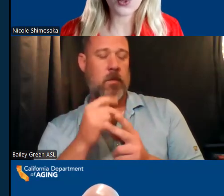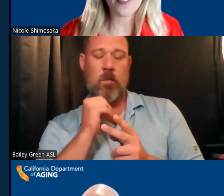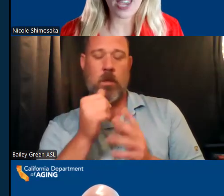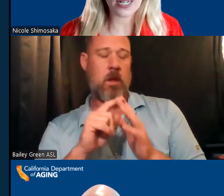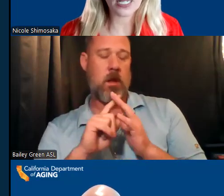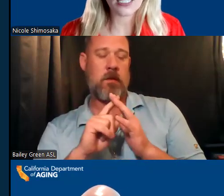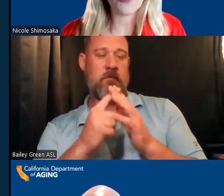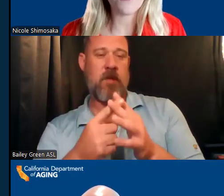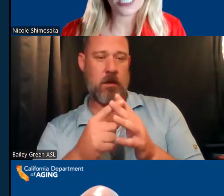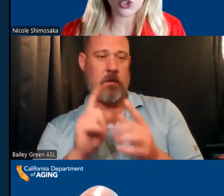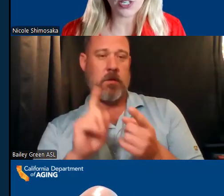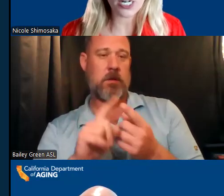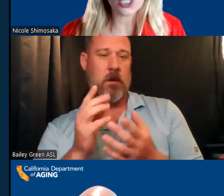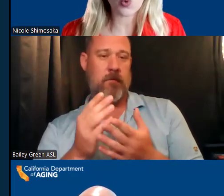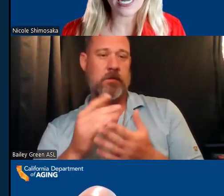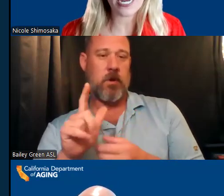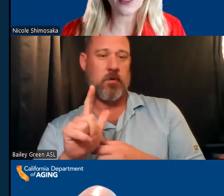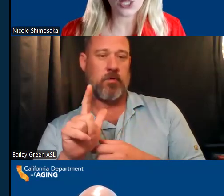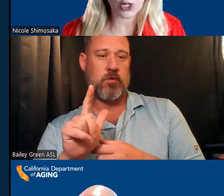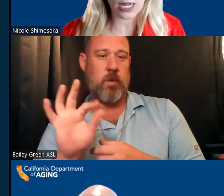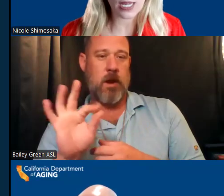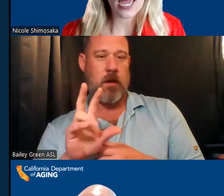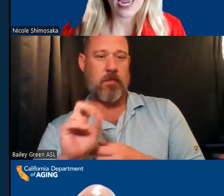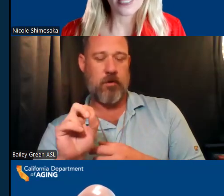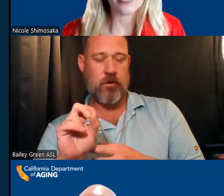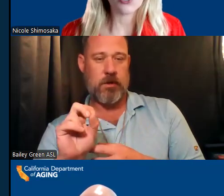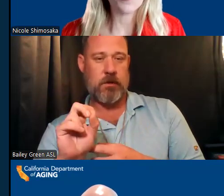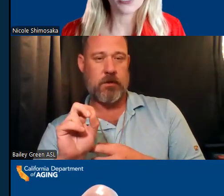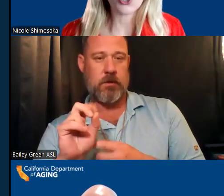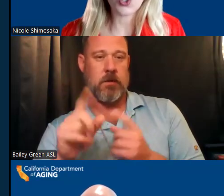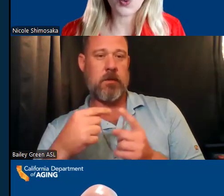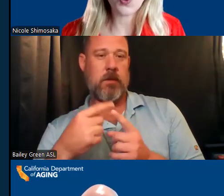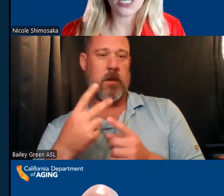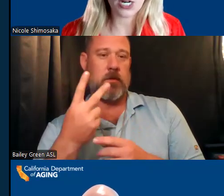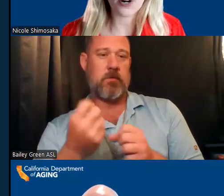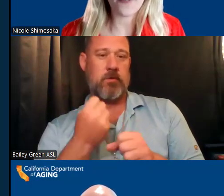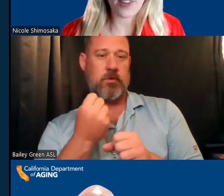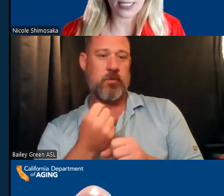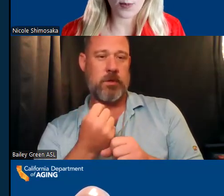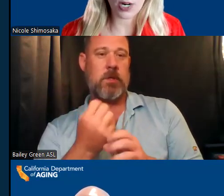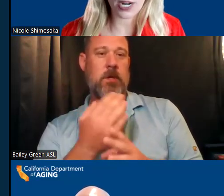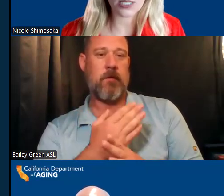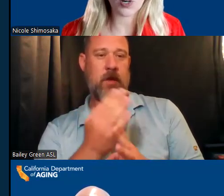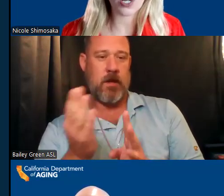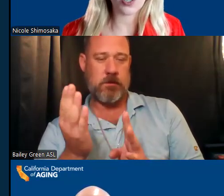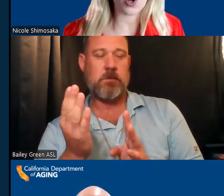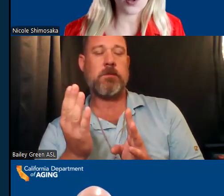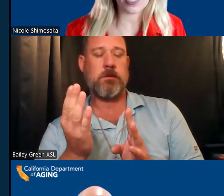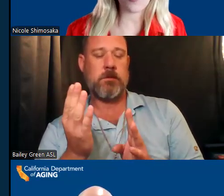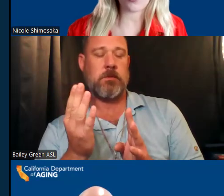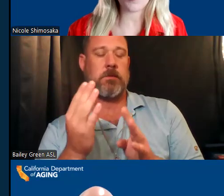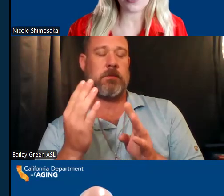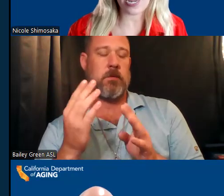into effect until fiscal year 29-30, and then there will be a 2-year phase-in period where